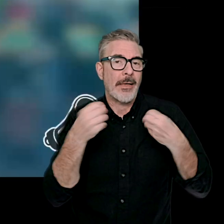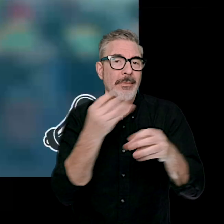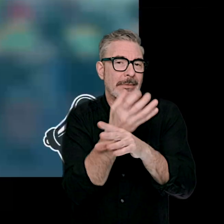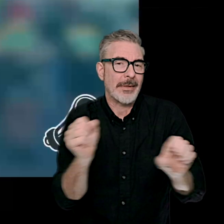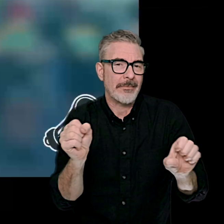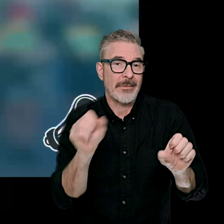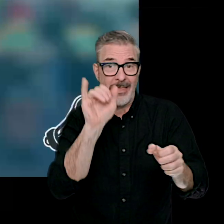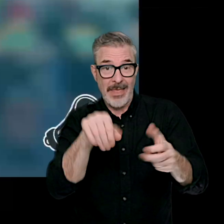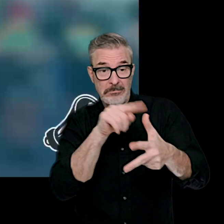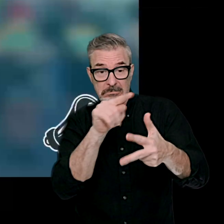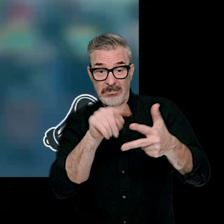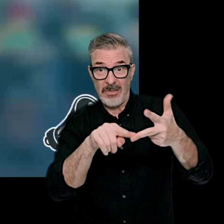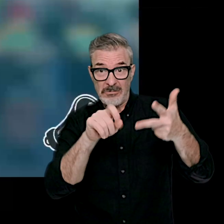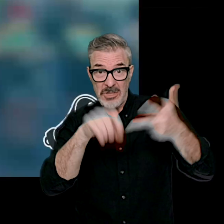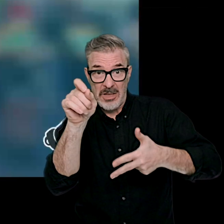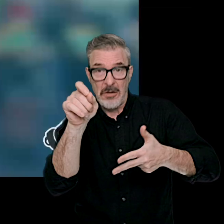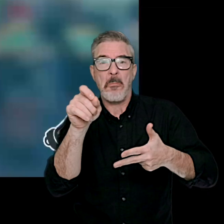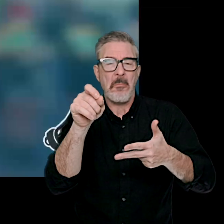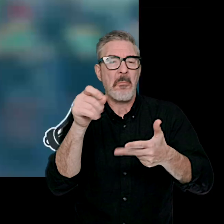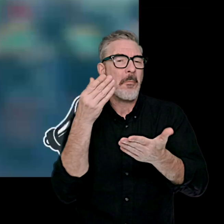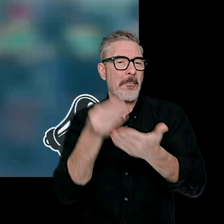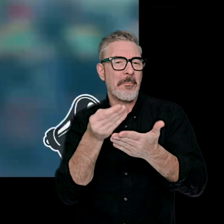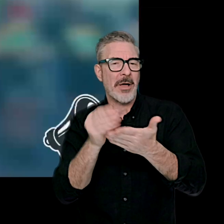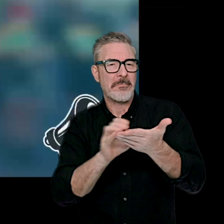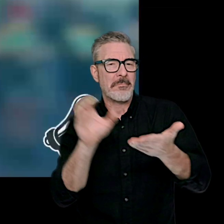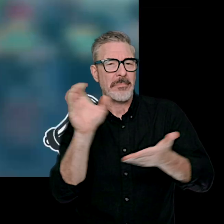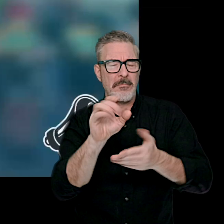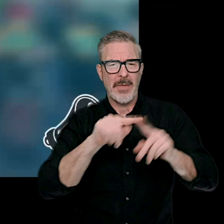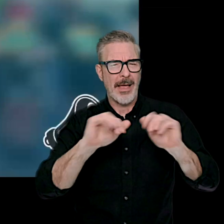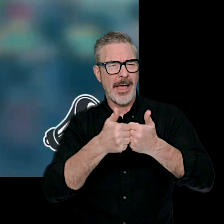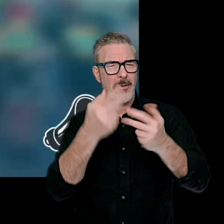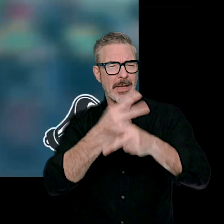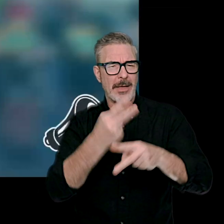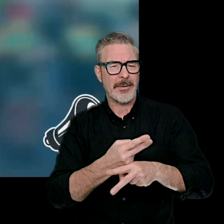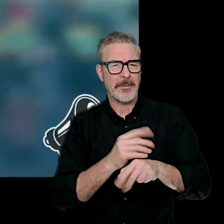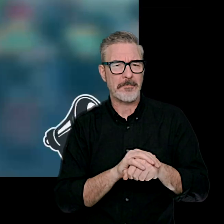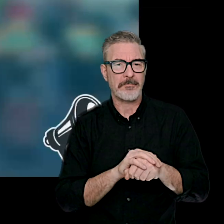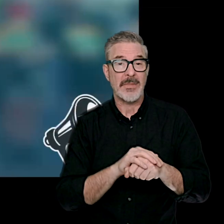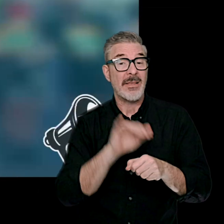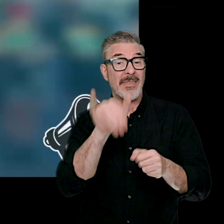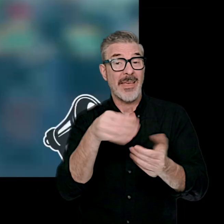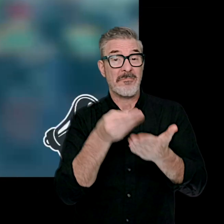How does compensation for length of service work? For short, we'll call it CLOS.